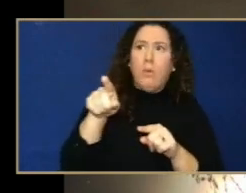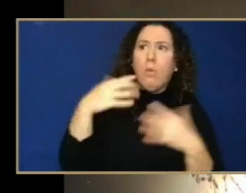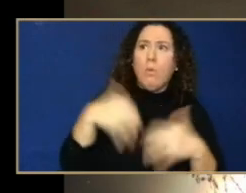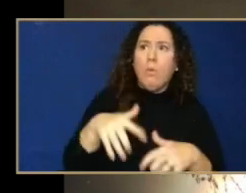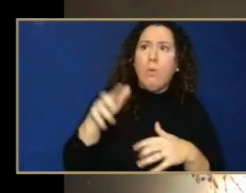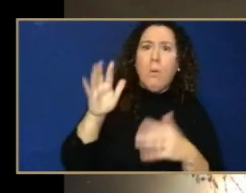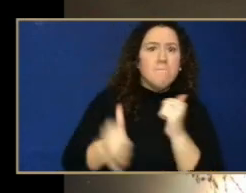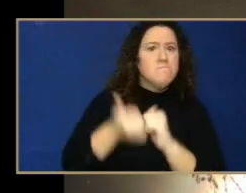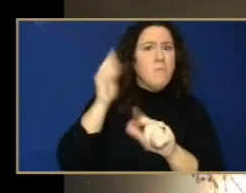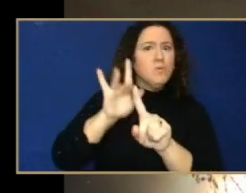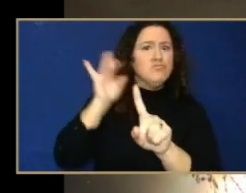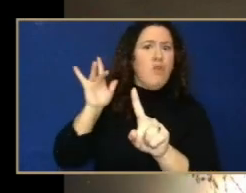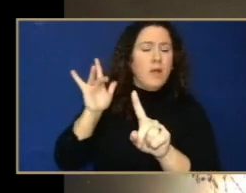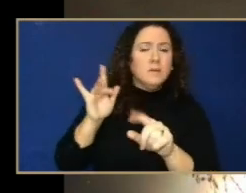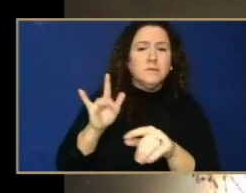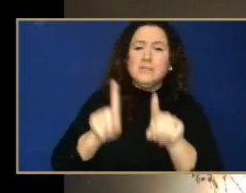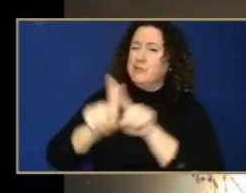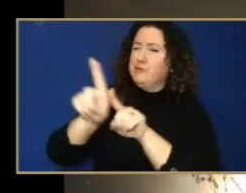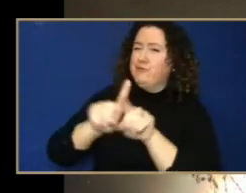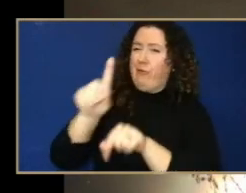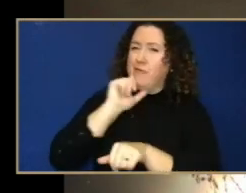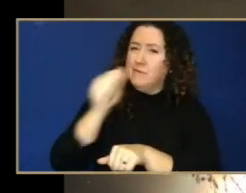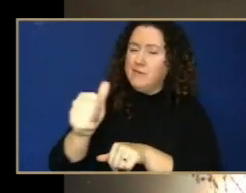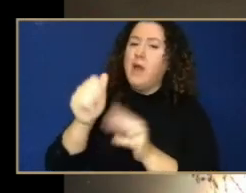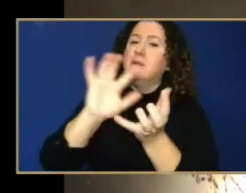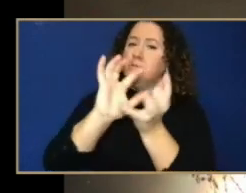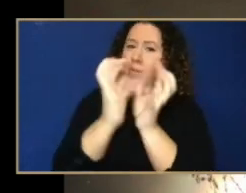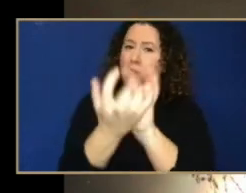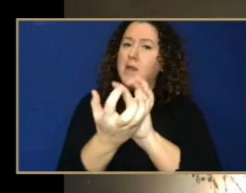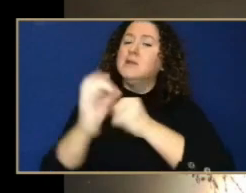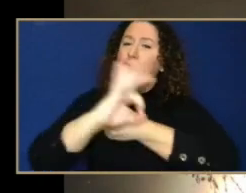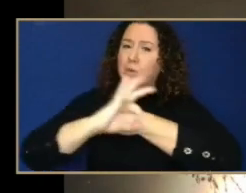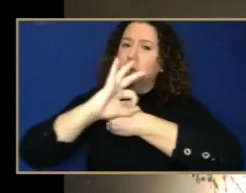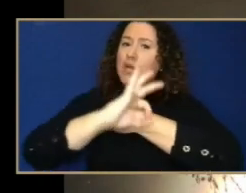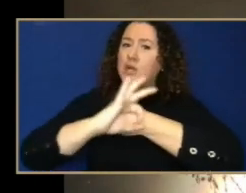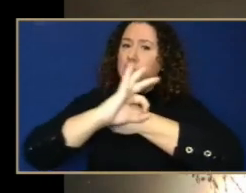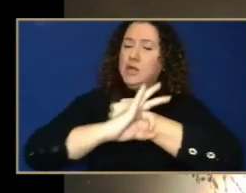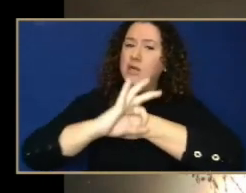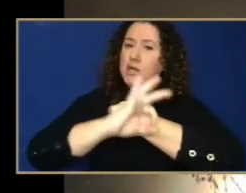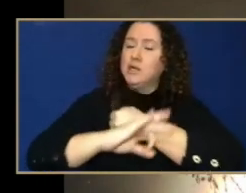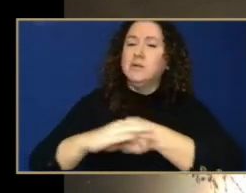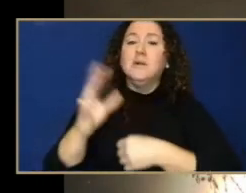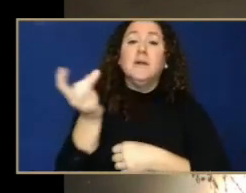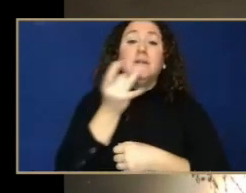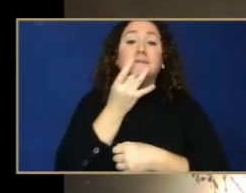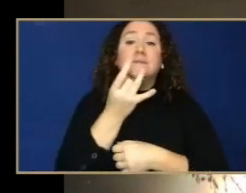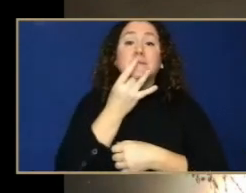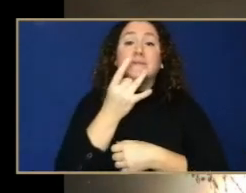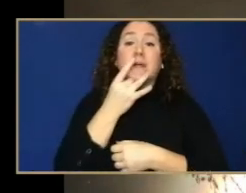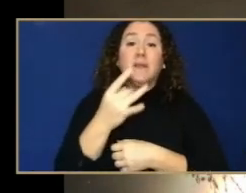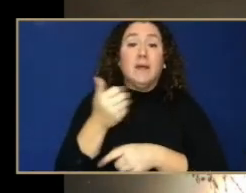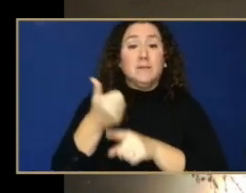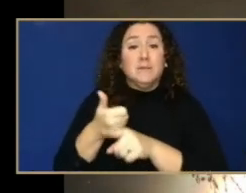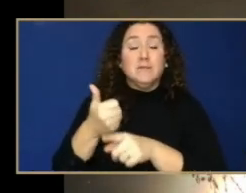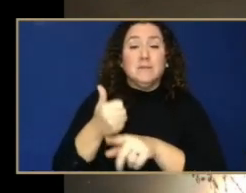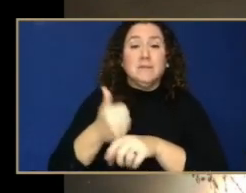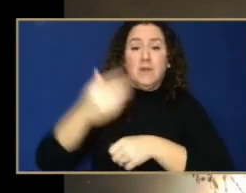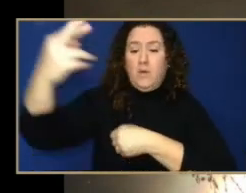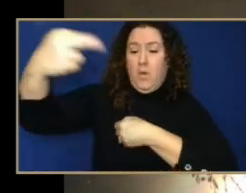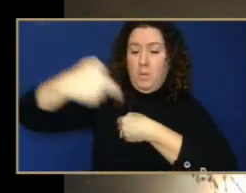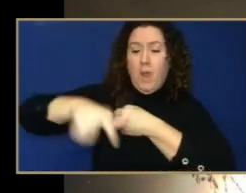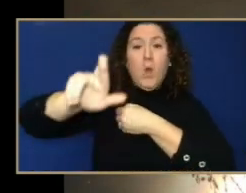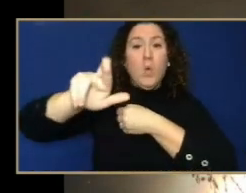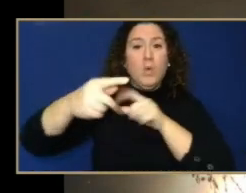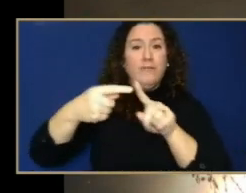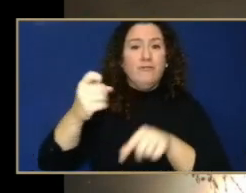course, it's not a star, it's Jupiter. It's reflecting all of its light, not internally. The light doesn't come internally, but it's reflected light from the sun. And then Saturn is going to be a little